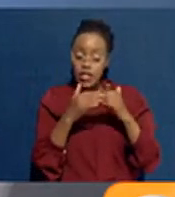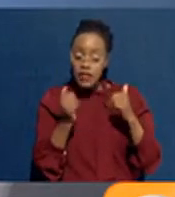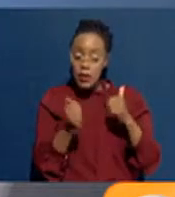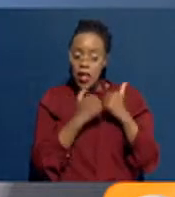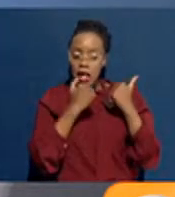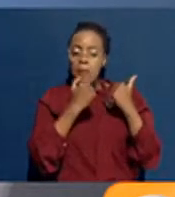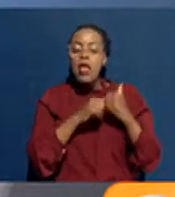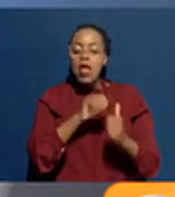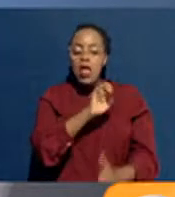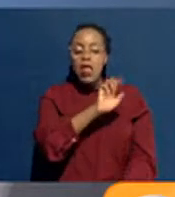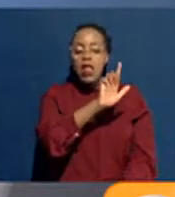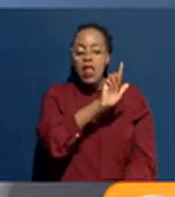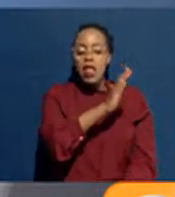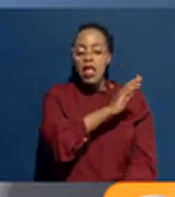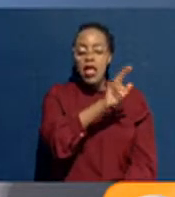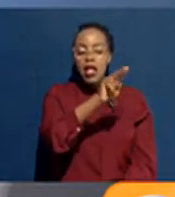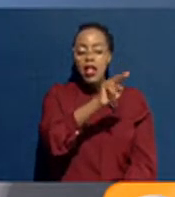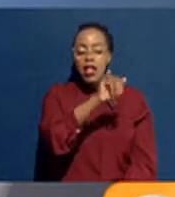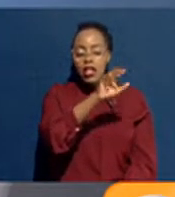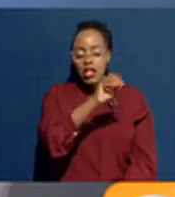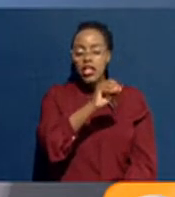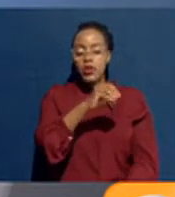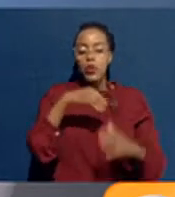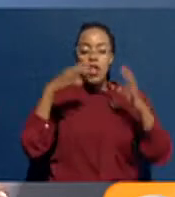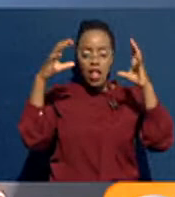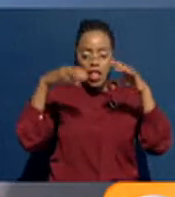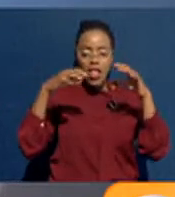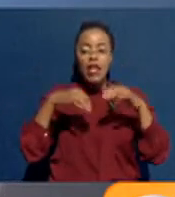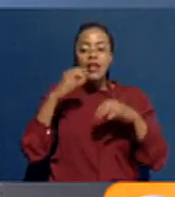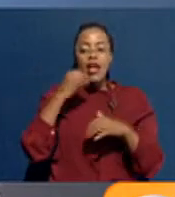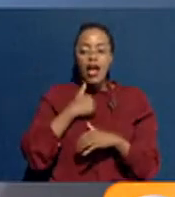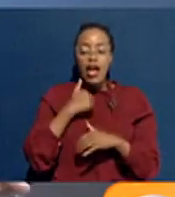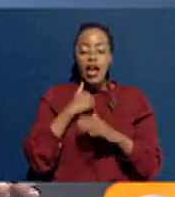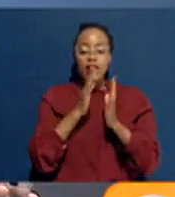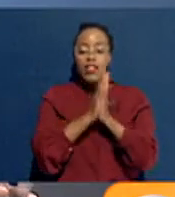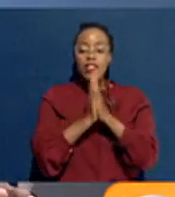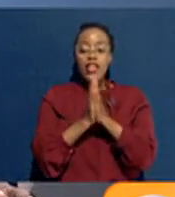us. And the story